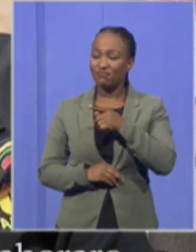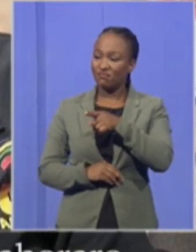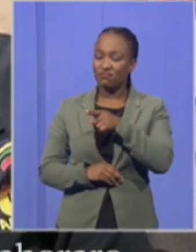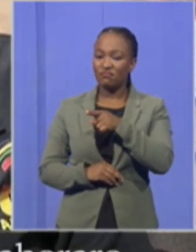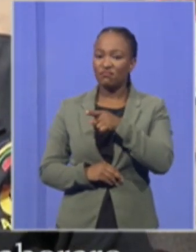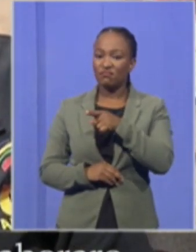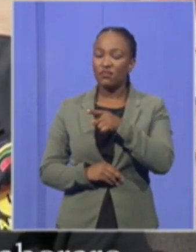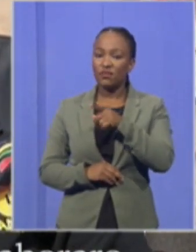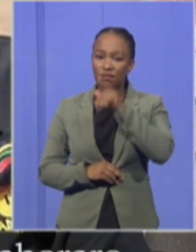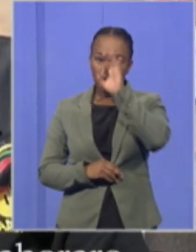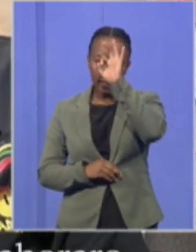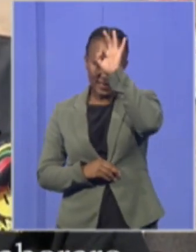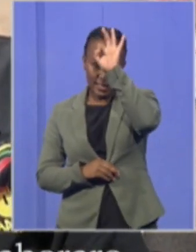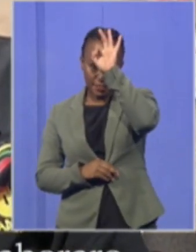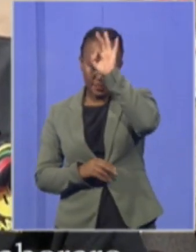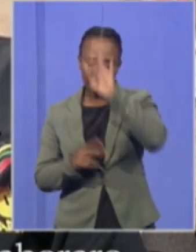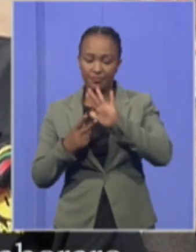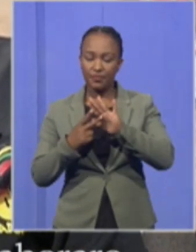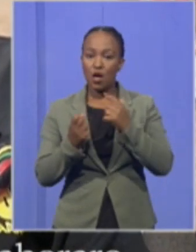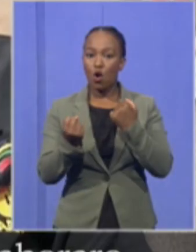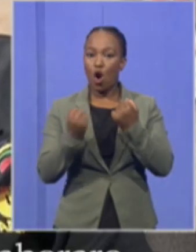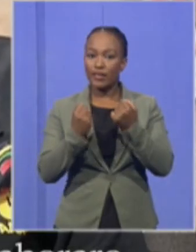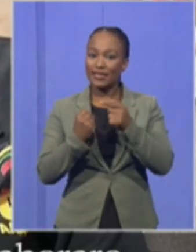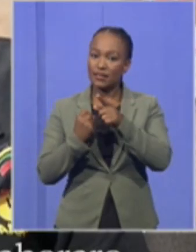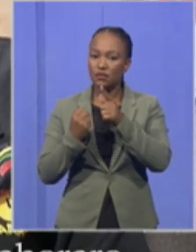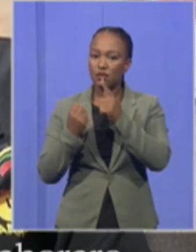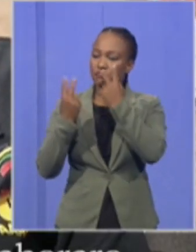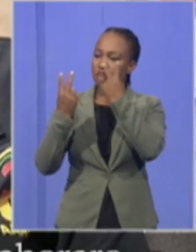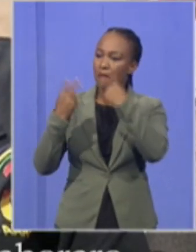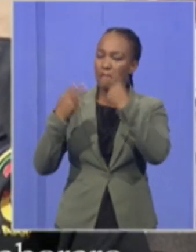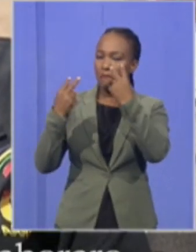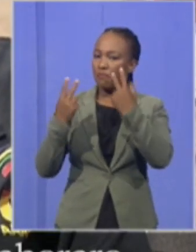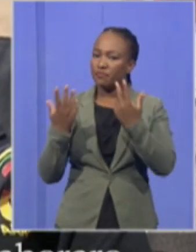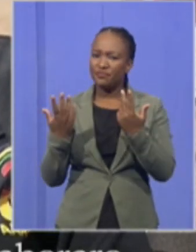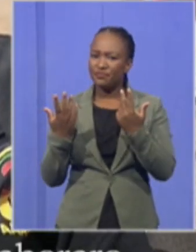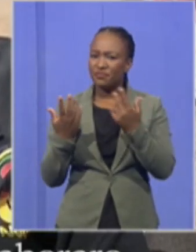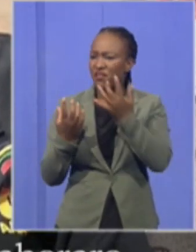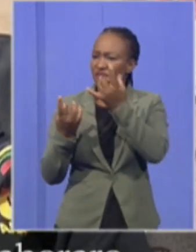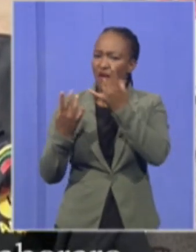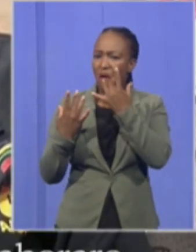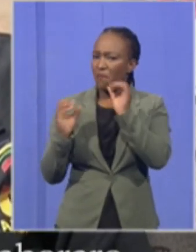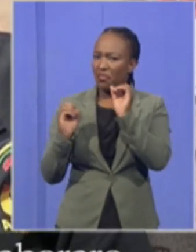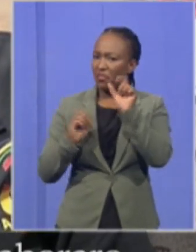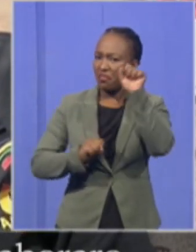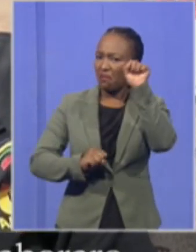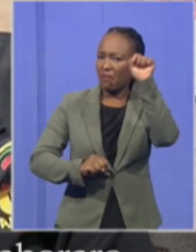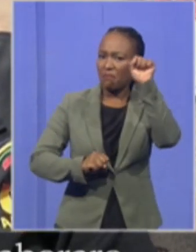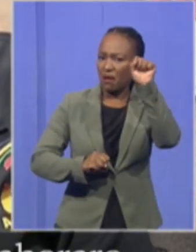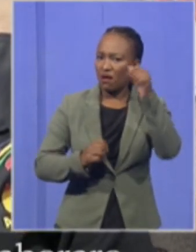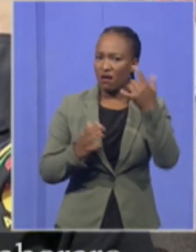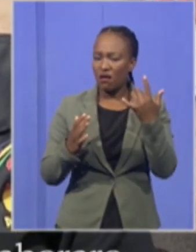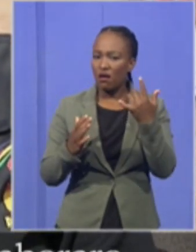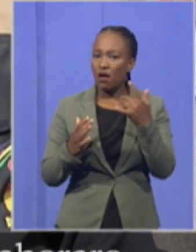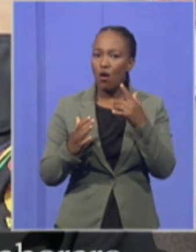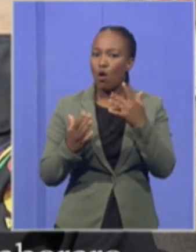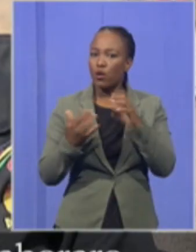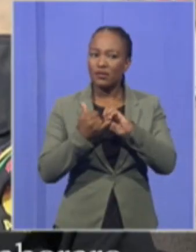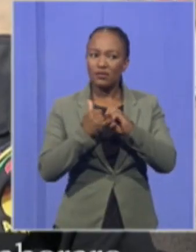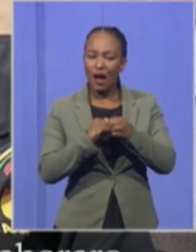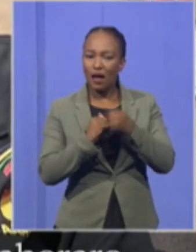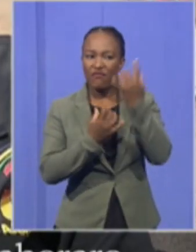mo SABC le mo khoto ya rona cause ha ba re bolela ka nako gore go na le strike ebile ha ba tseye matsapa go tswela go gore na